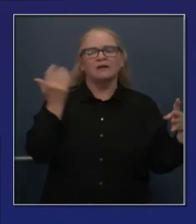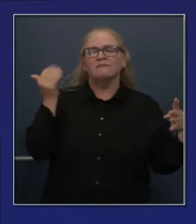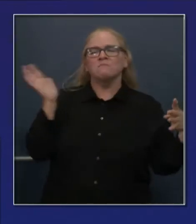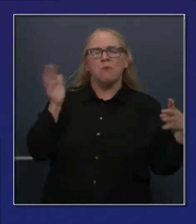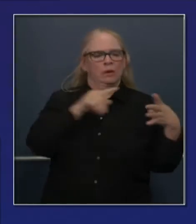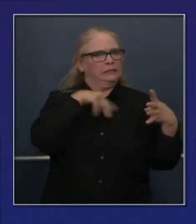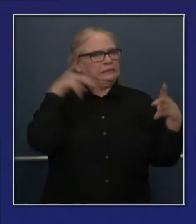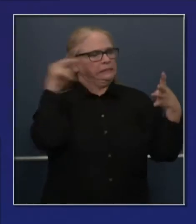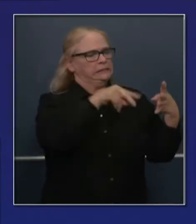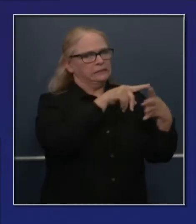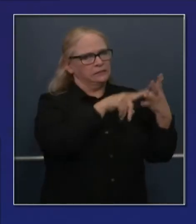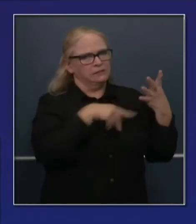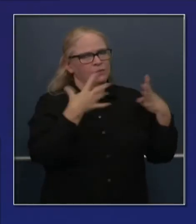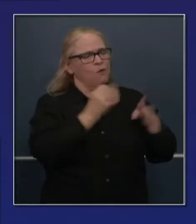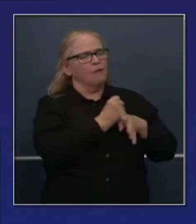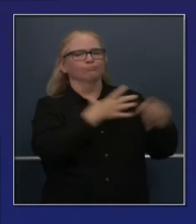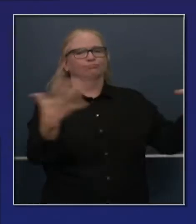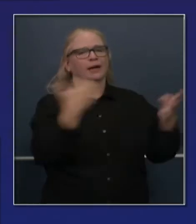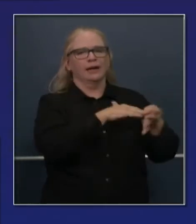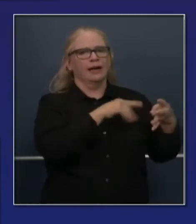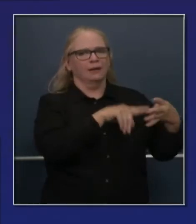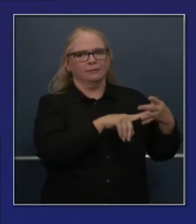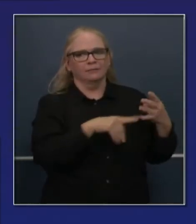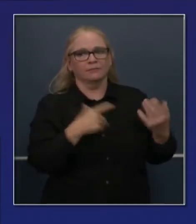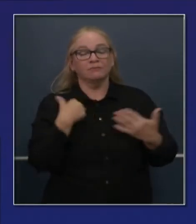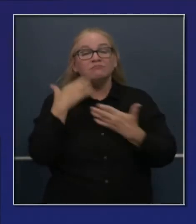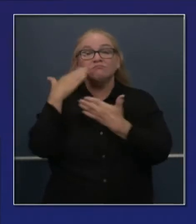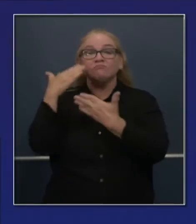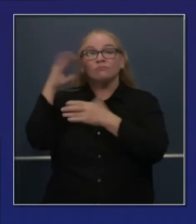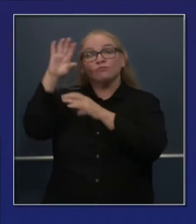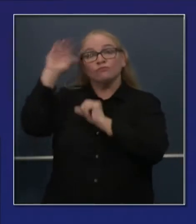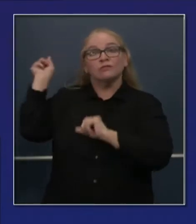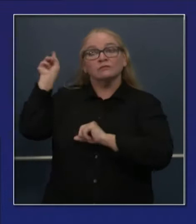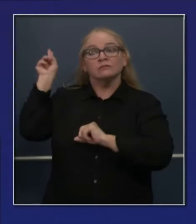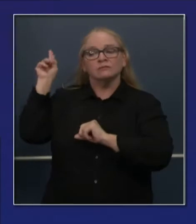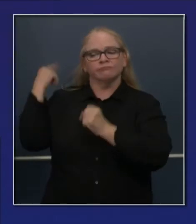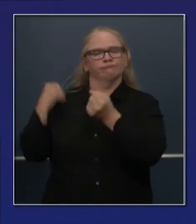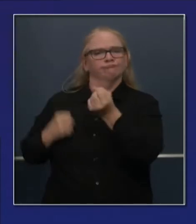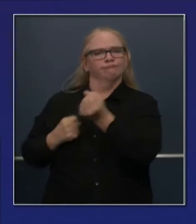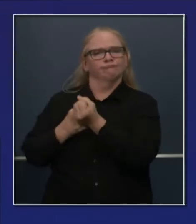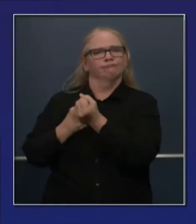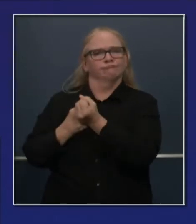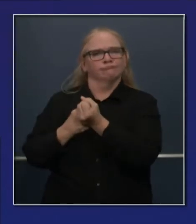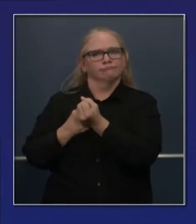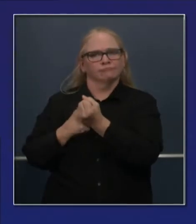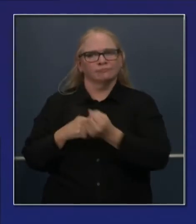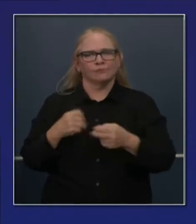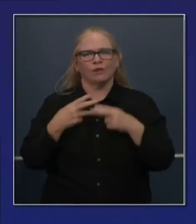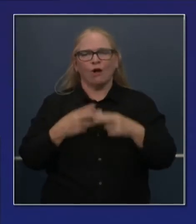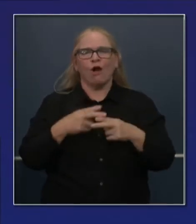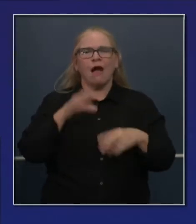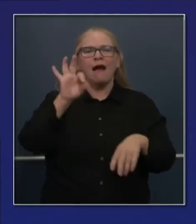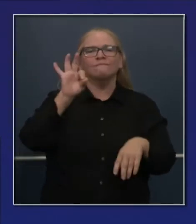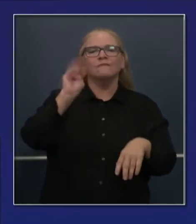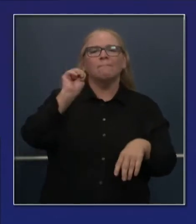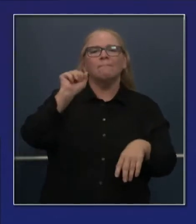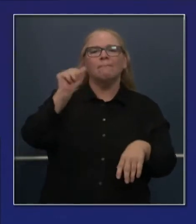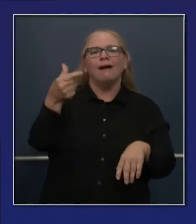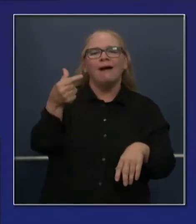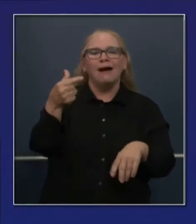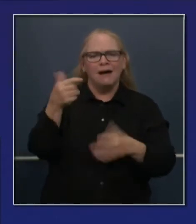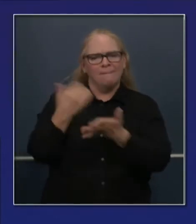the administration, the president, their quick support for what we refer to as an FMAG. You see FMAG has been